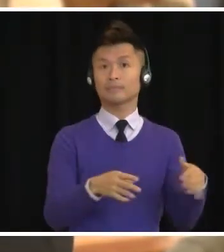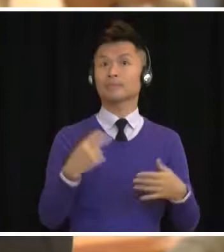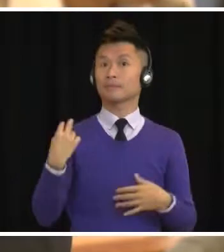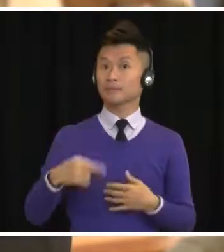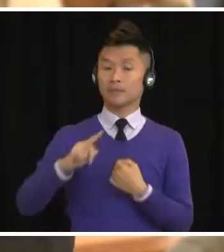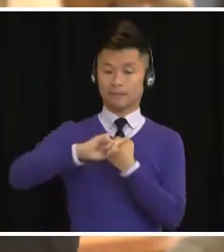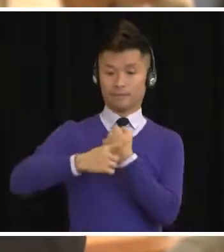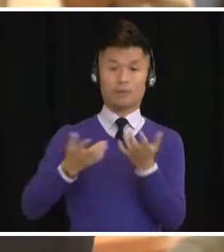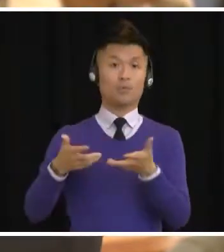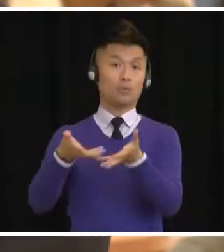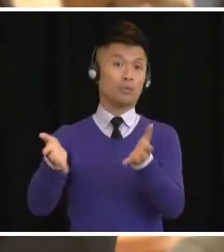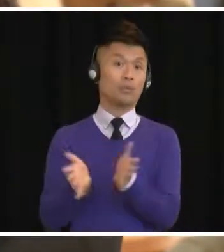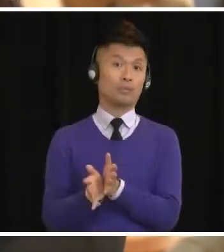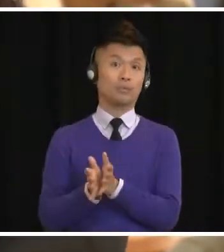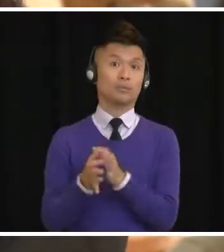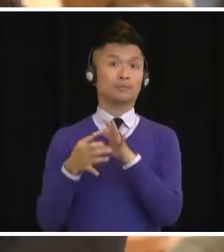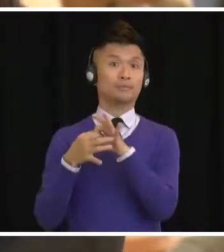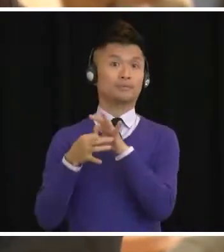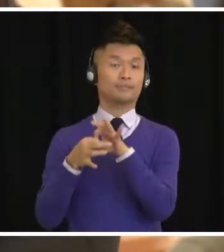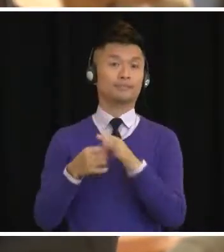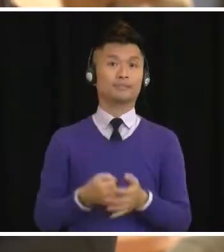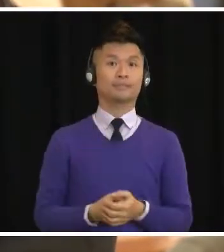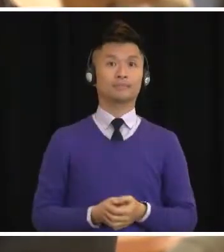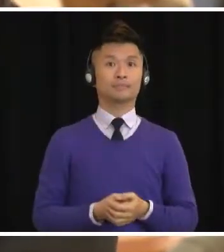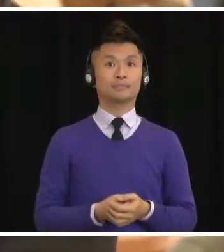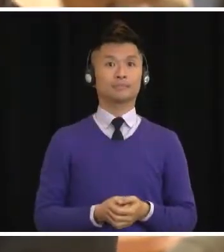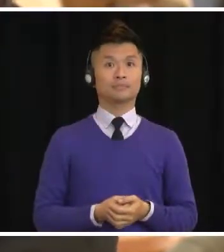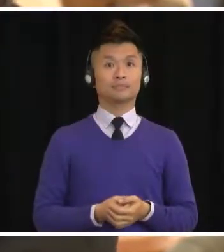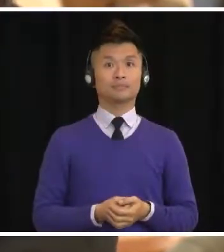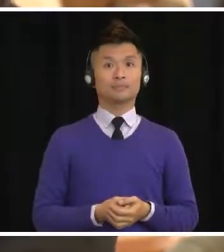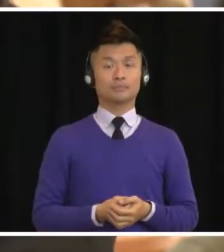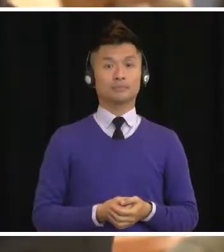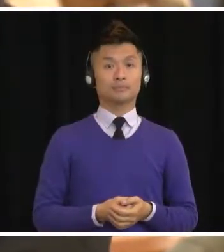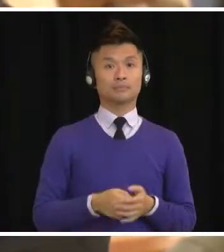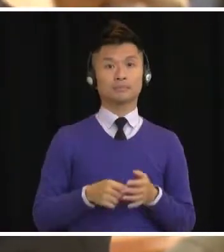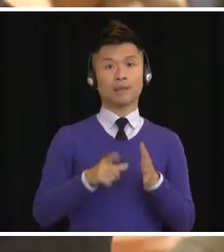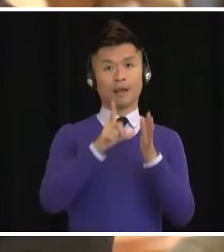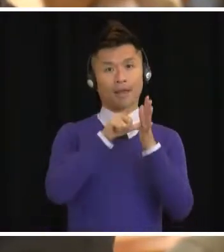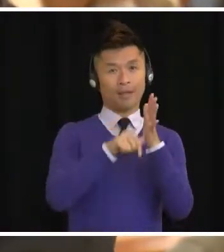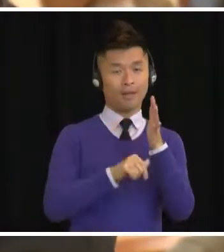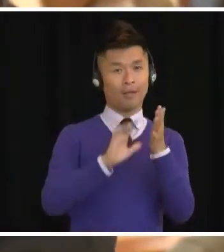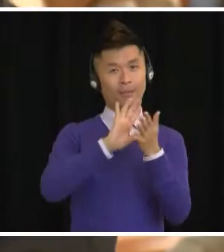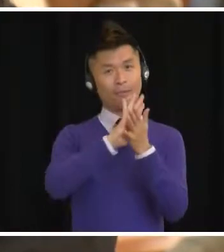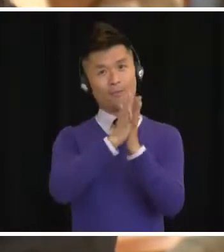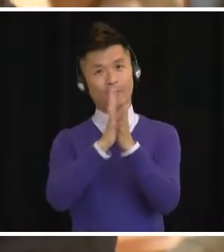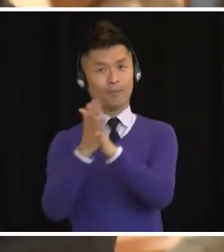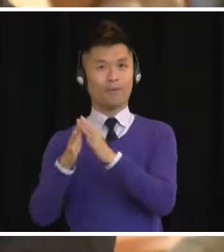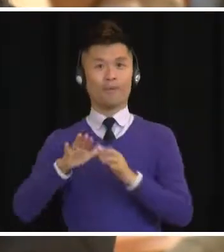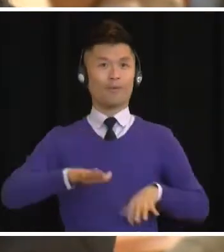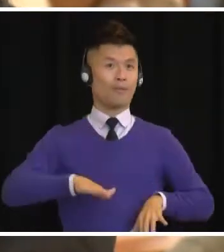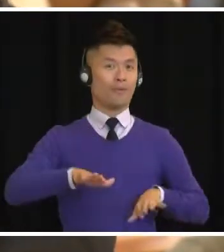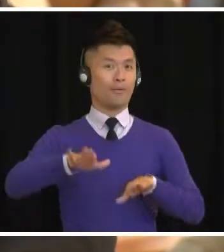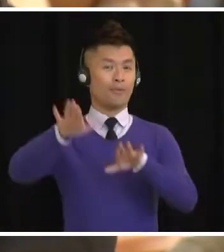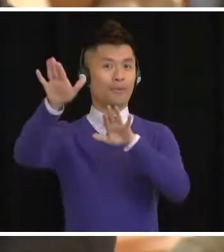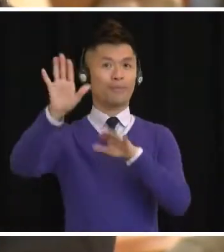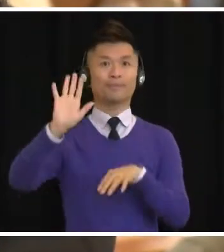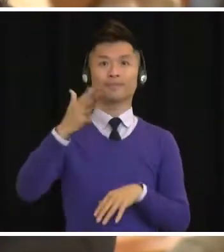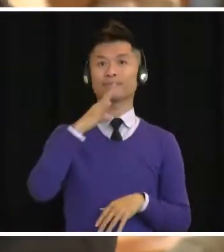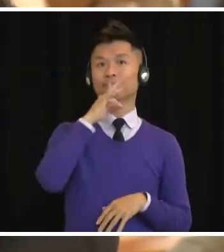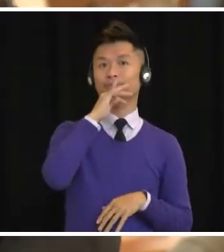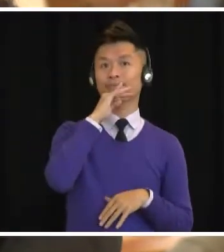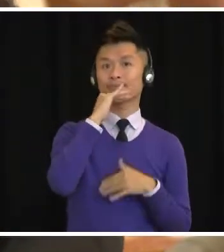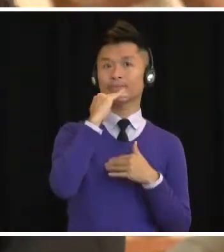been passed yet? What are the difficulties? Thirdly, the third question is directed